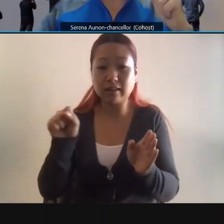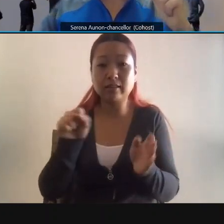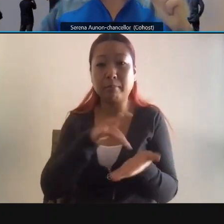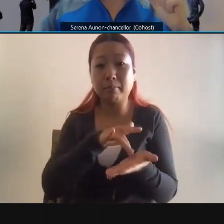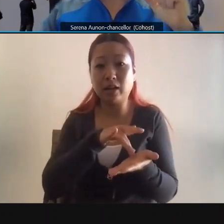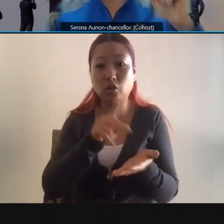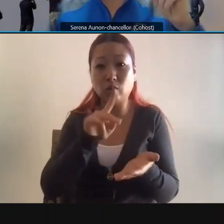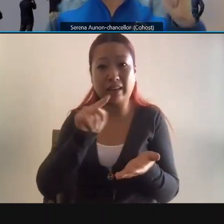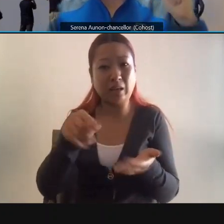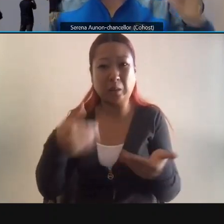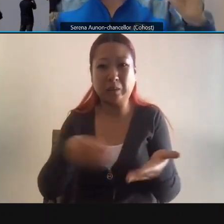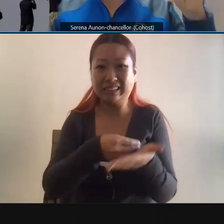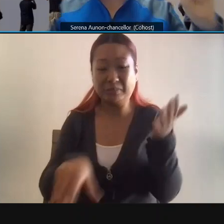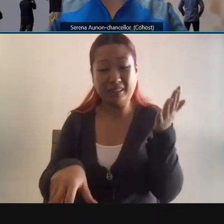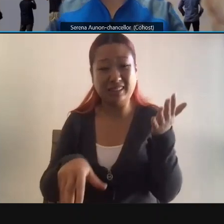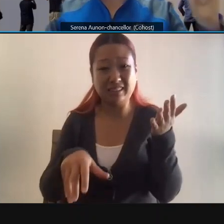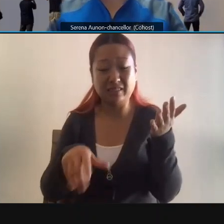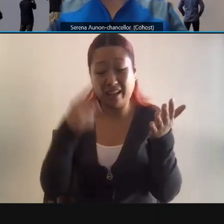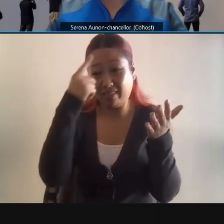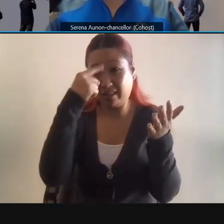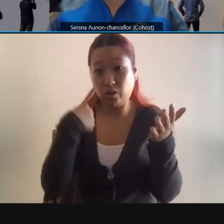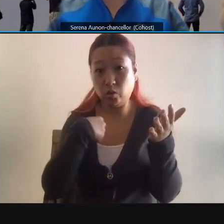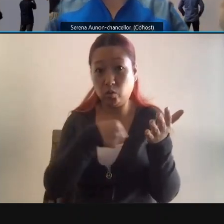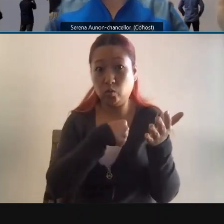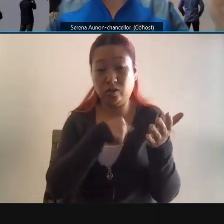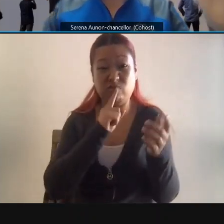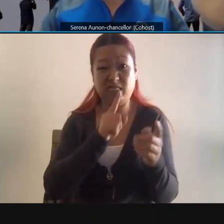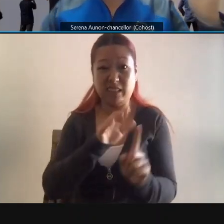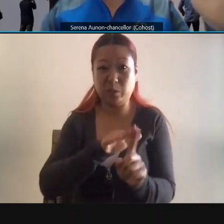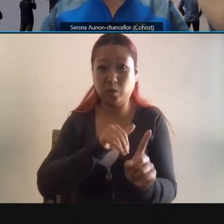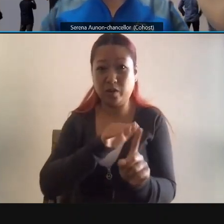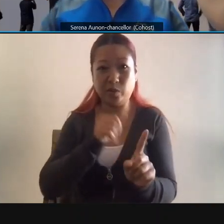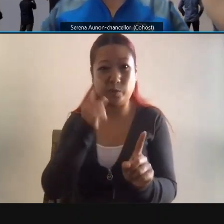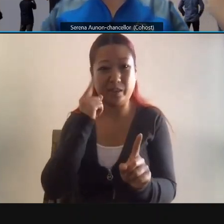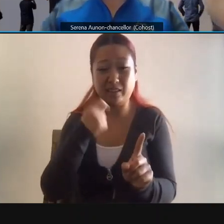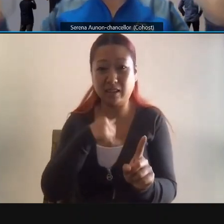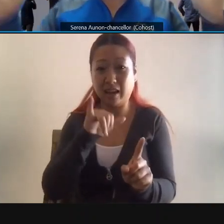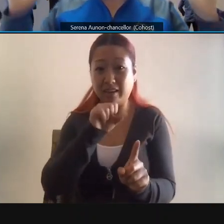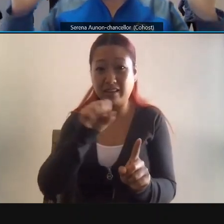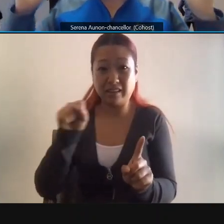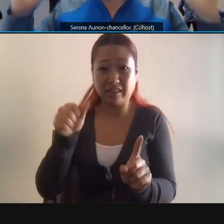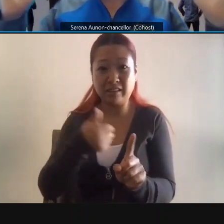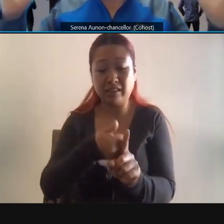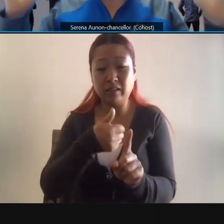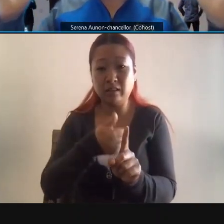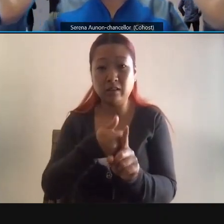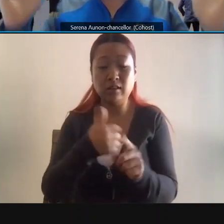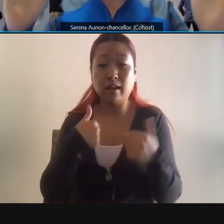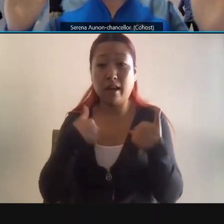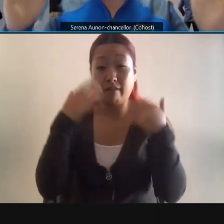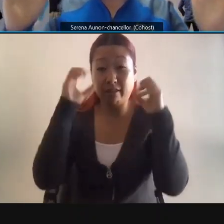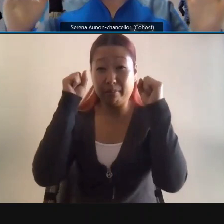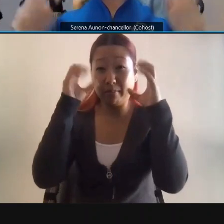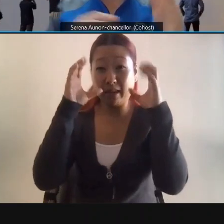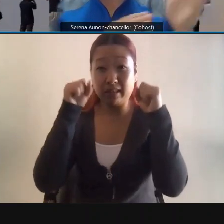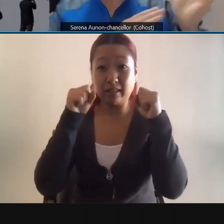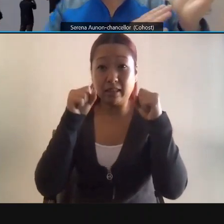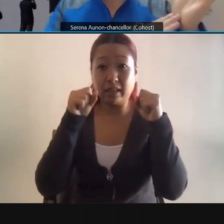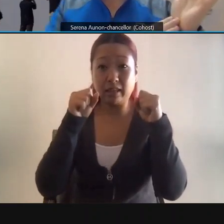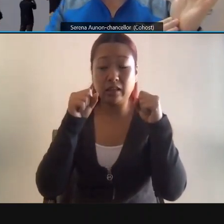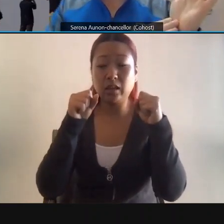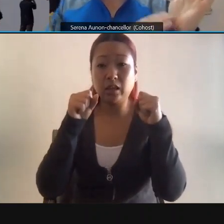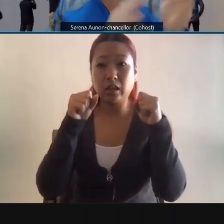quite extensive. Honestly, I think we're very spoiled because the ISS has this amazing suite of not